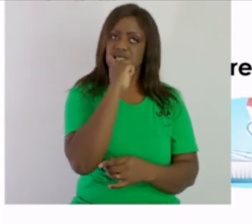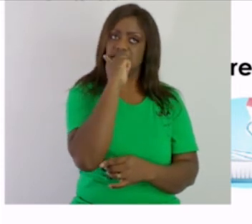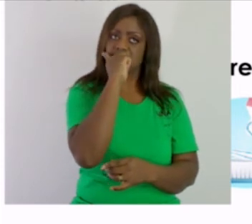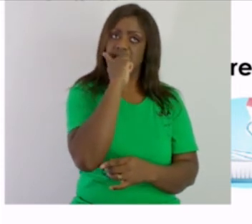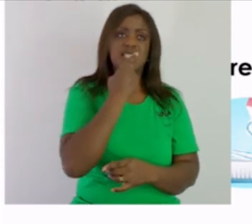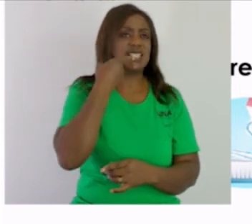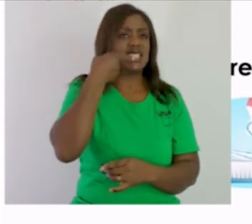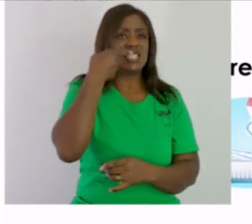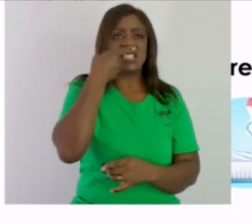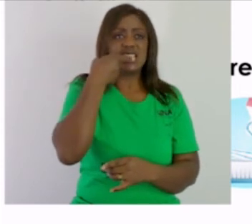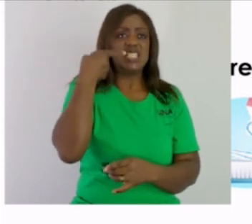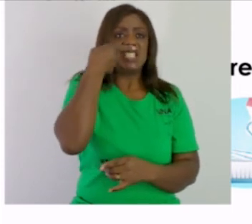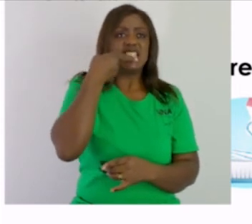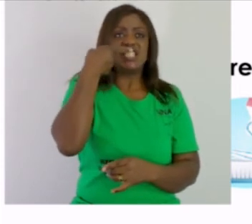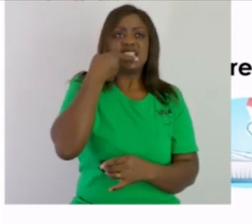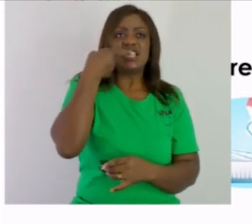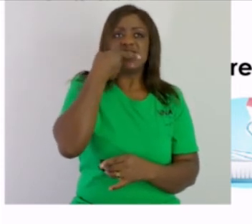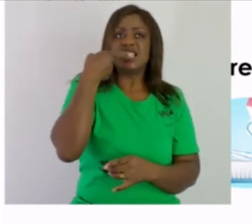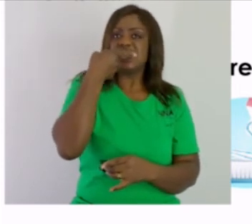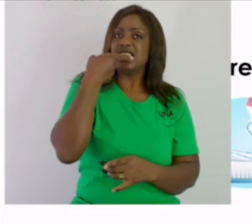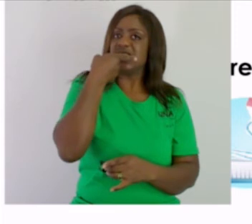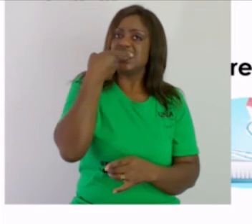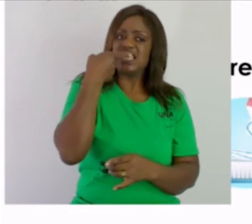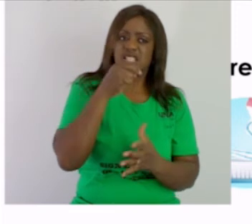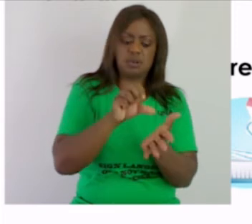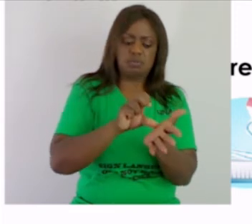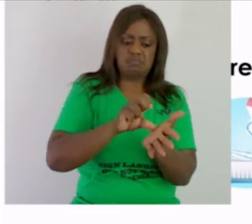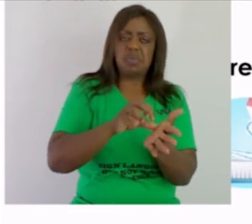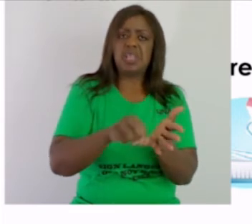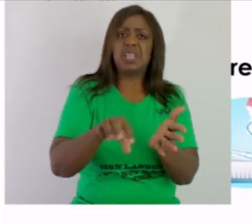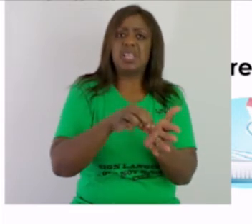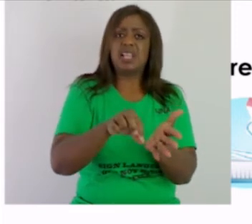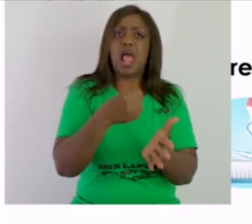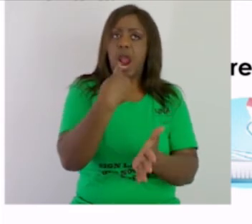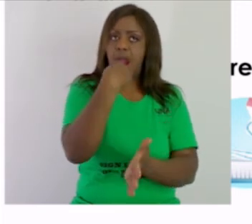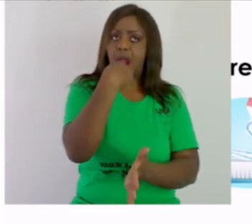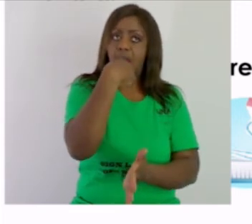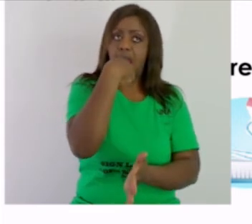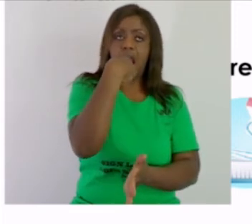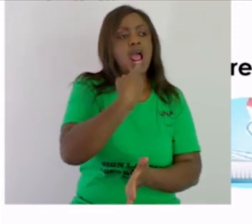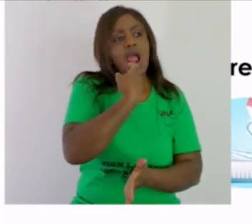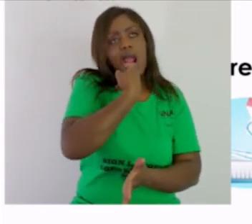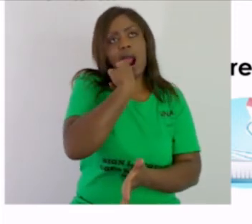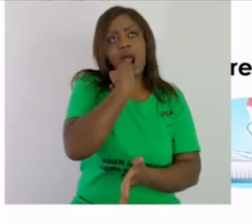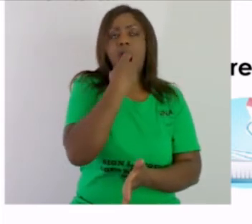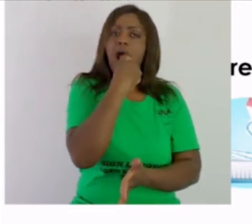Brush in small circles to remove plaque where your teeth and gum meet.